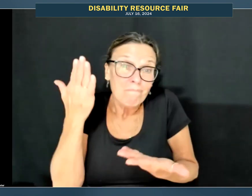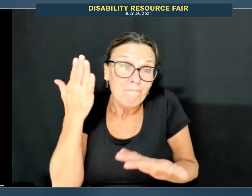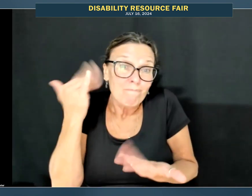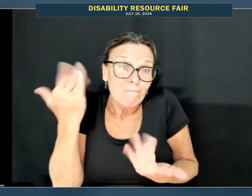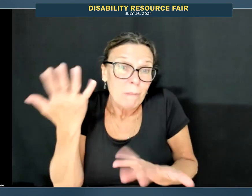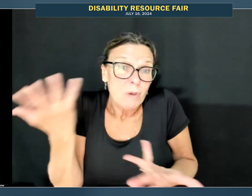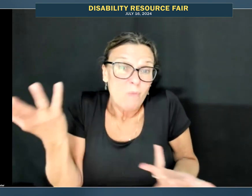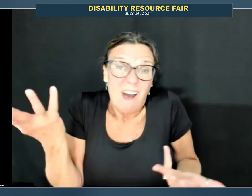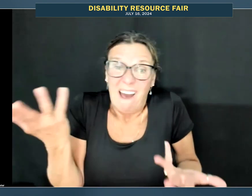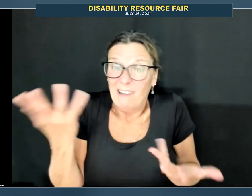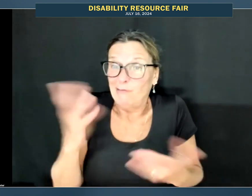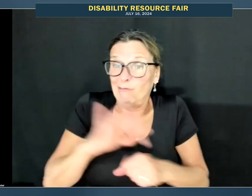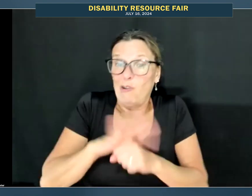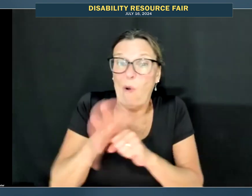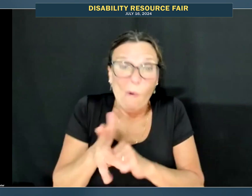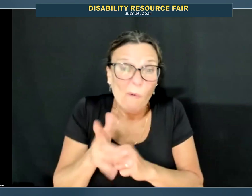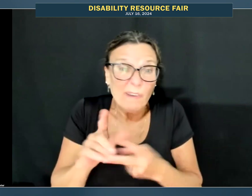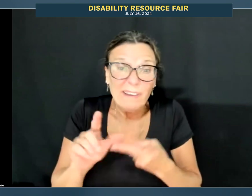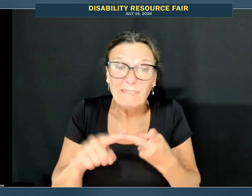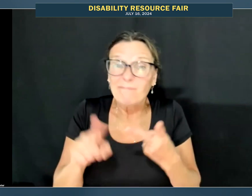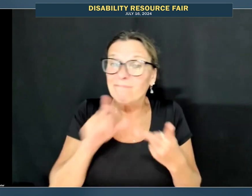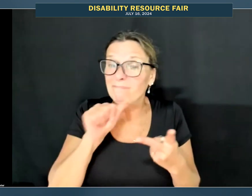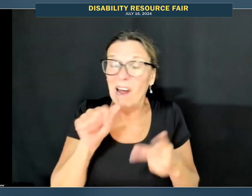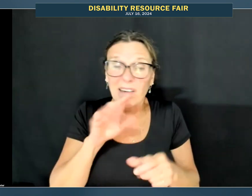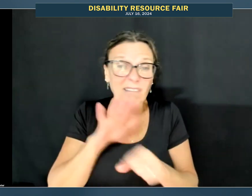of staffing, lack of storage.